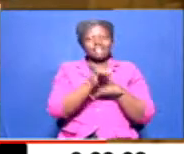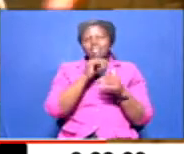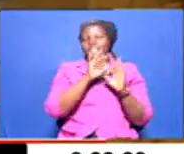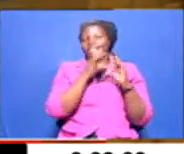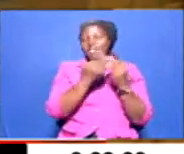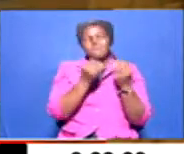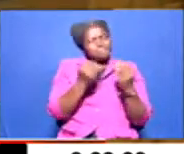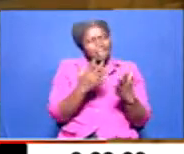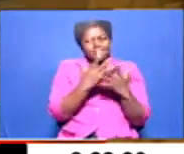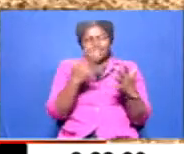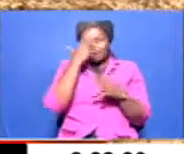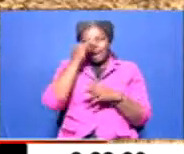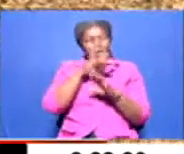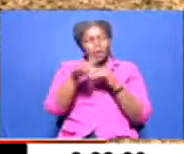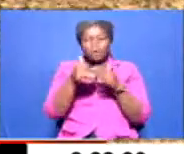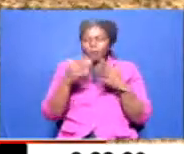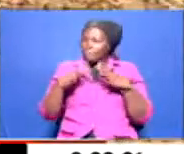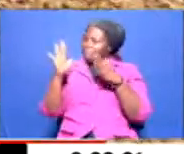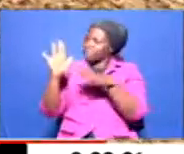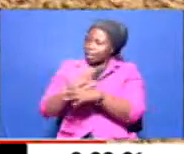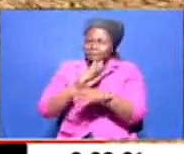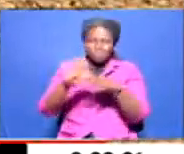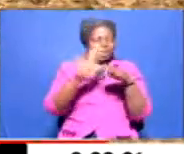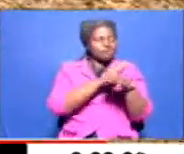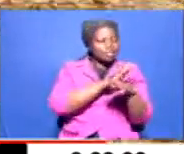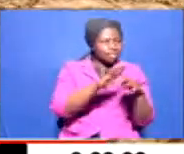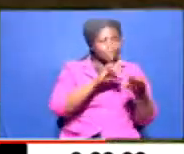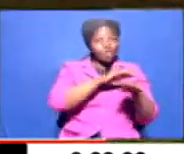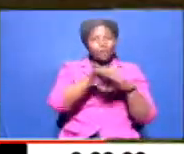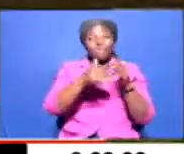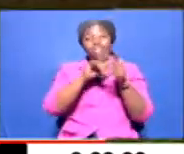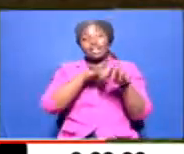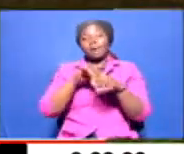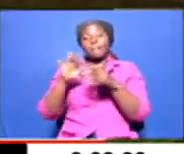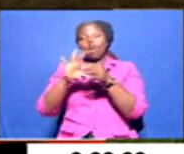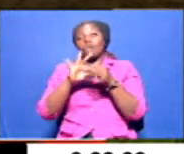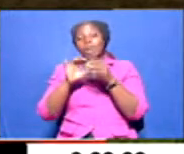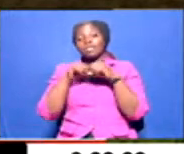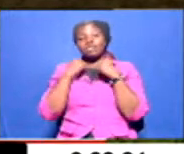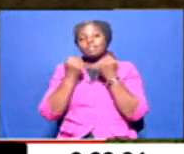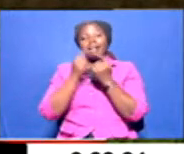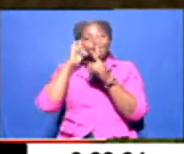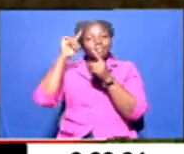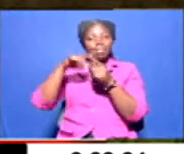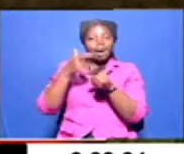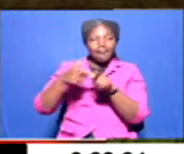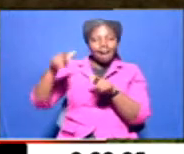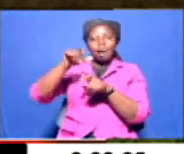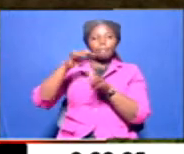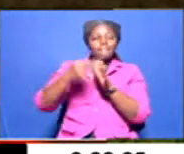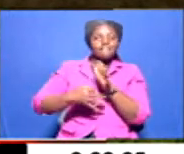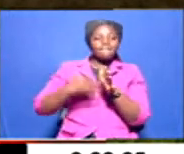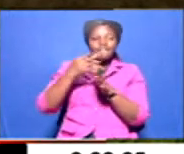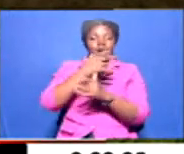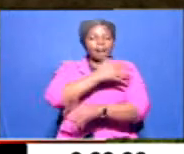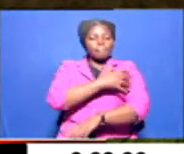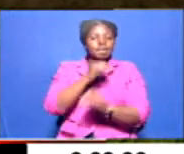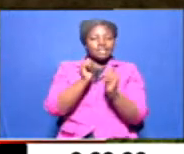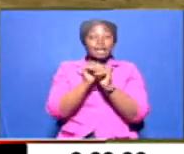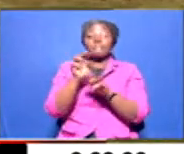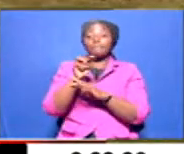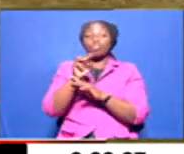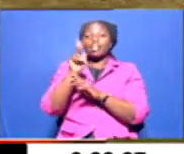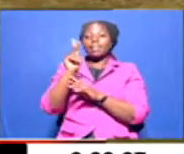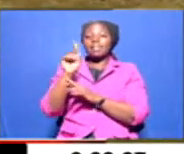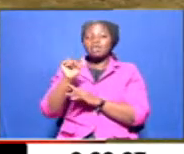because everyone is busy all the time. The cooperative society targets to increase its milling capacity to 10 million kilos a year